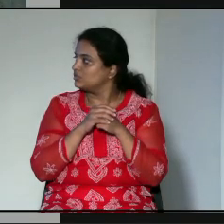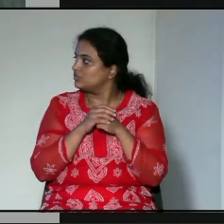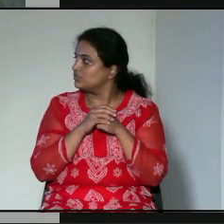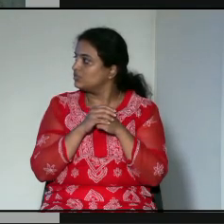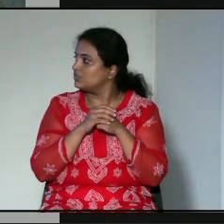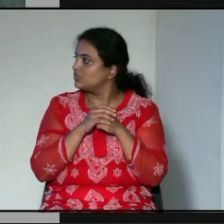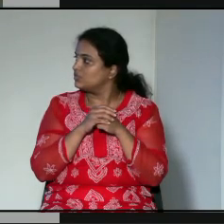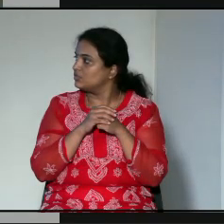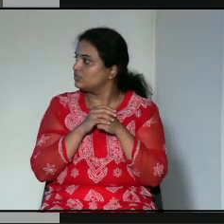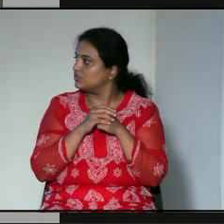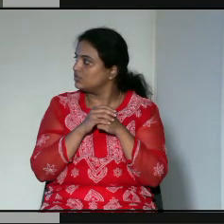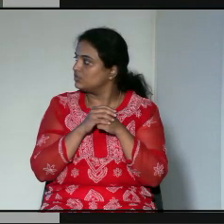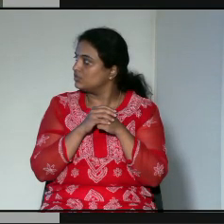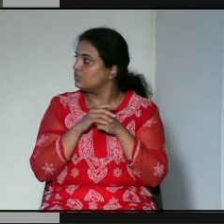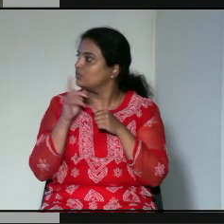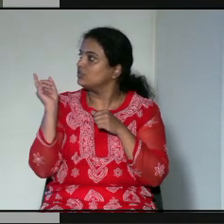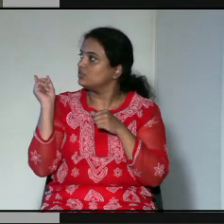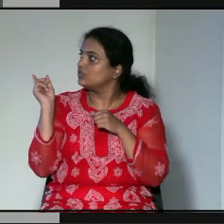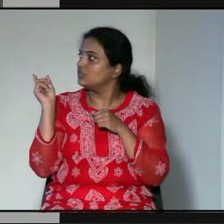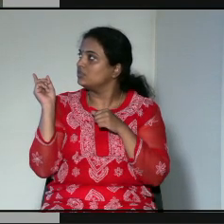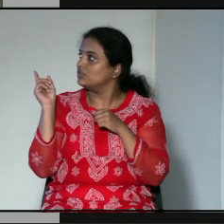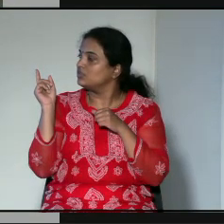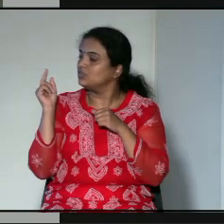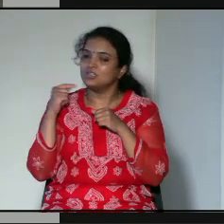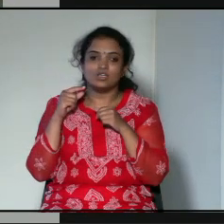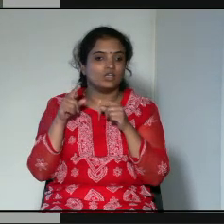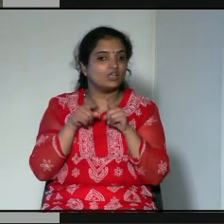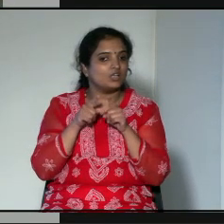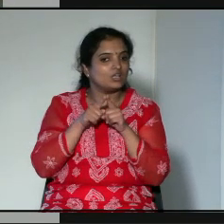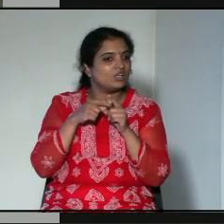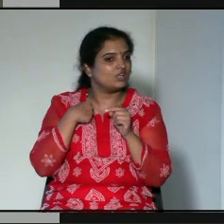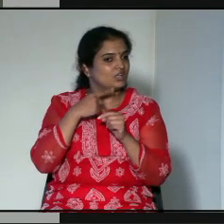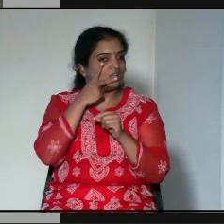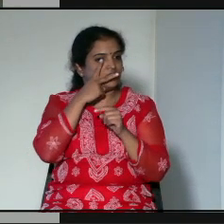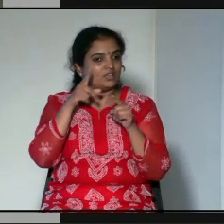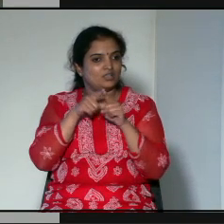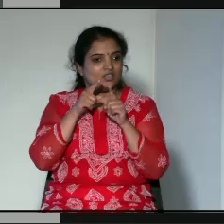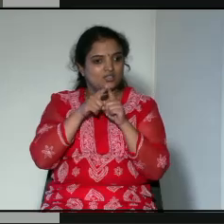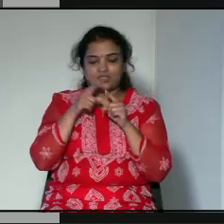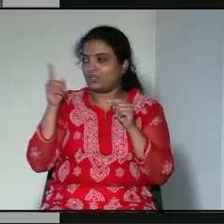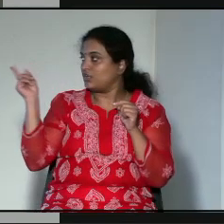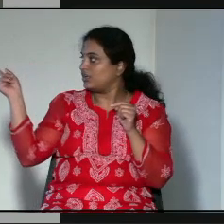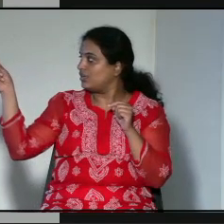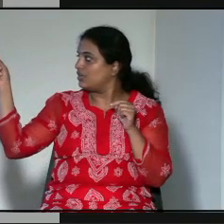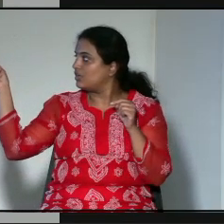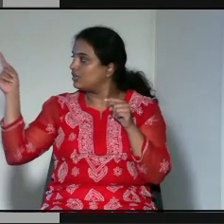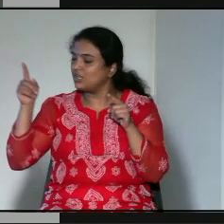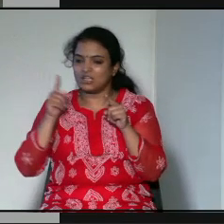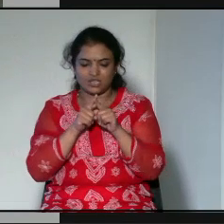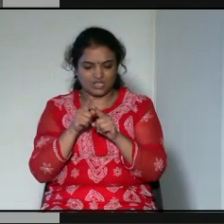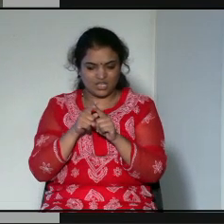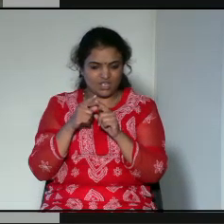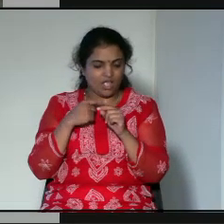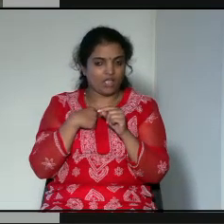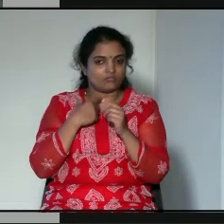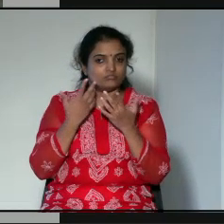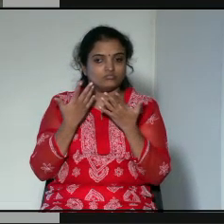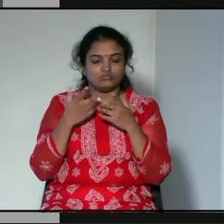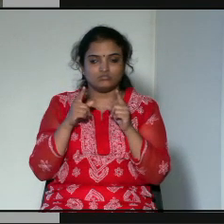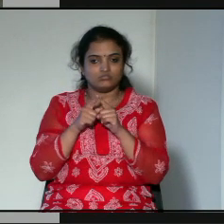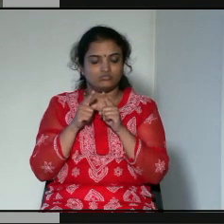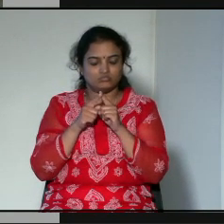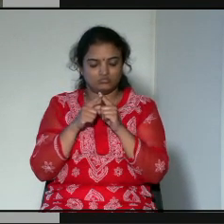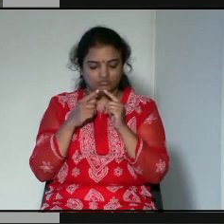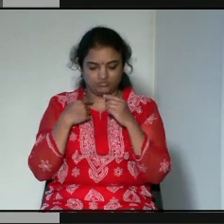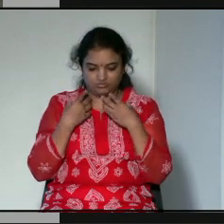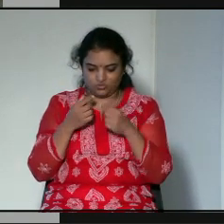sorry, the two images which feature on the cover of our book. The artist wanted it to be the most